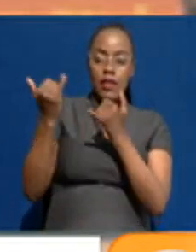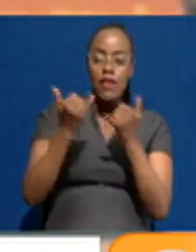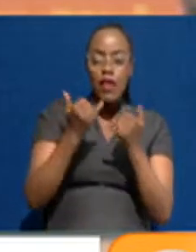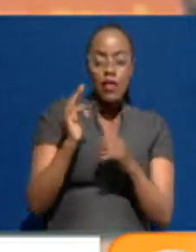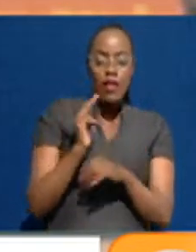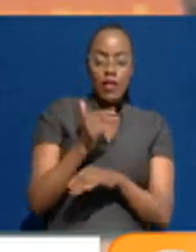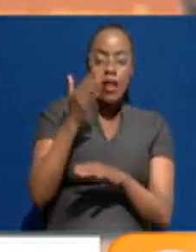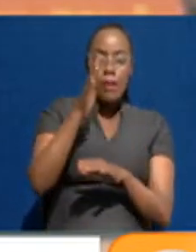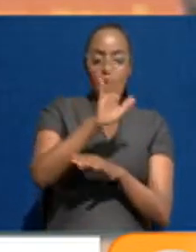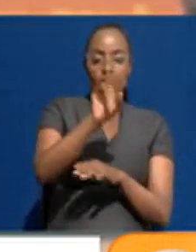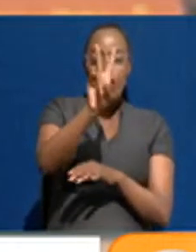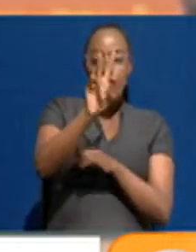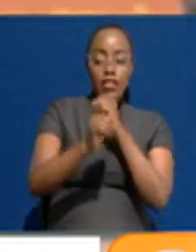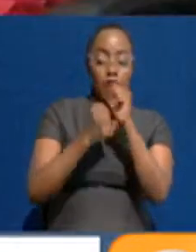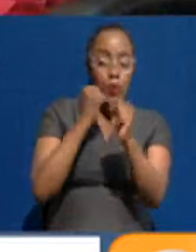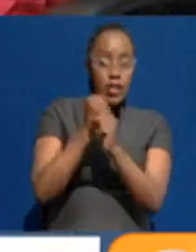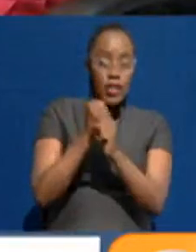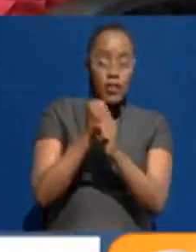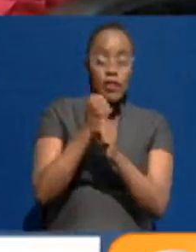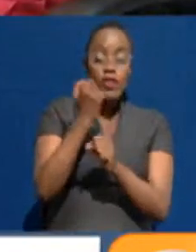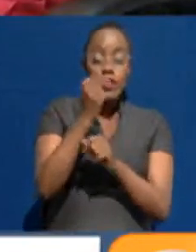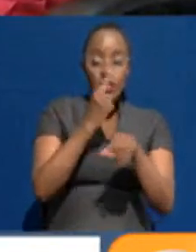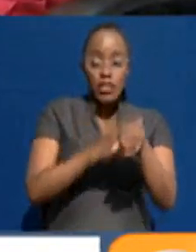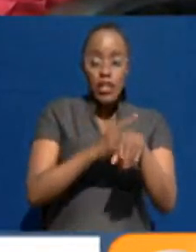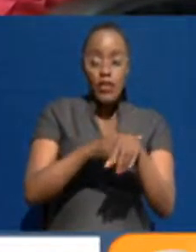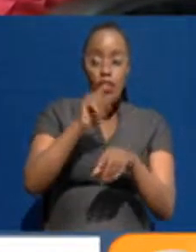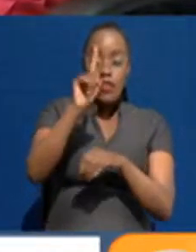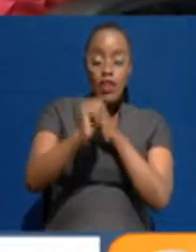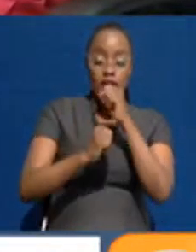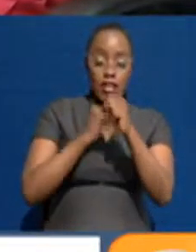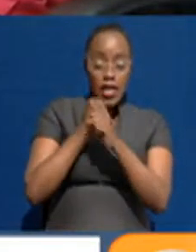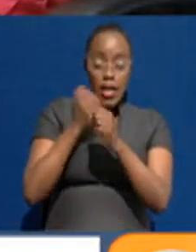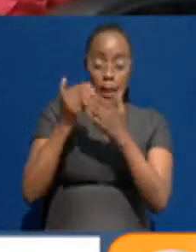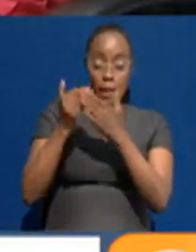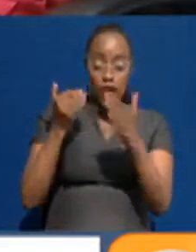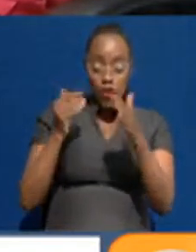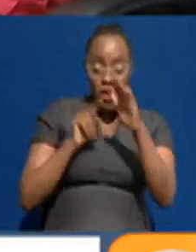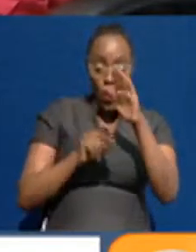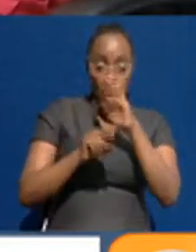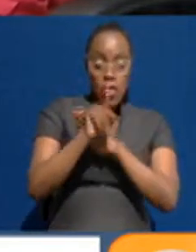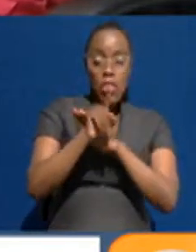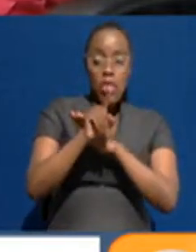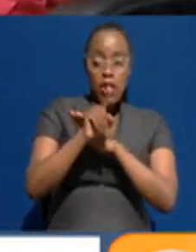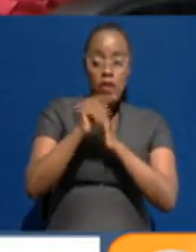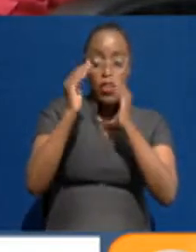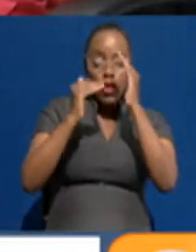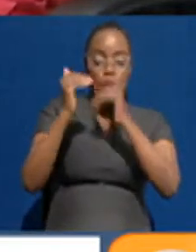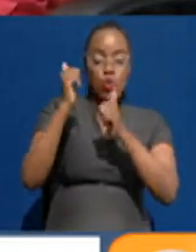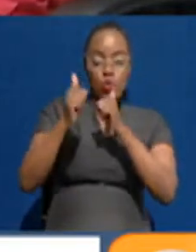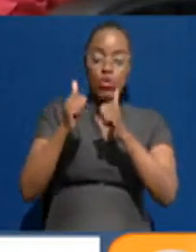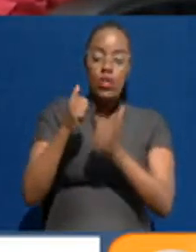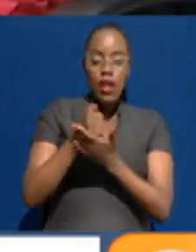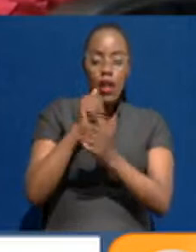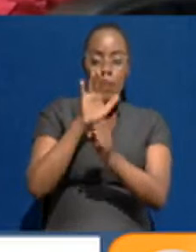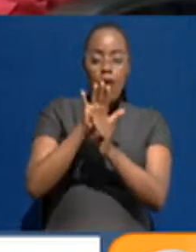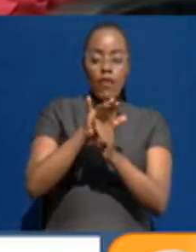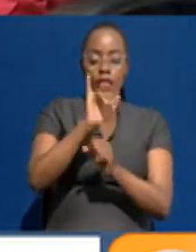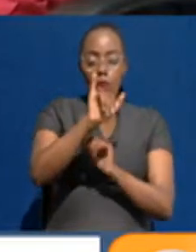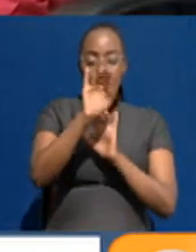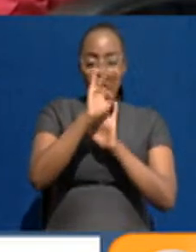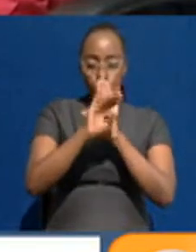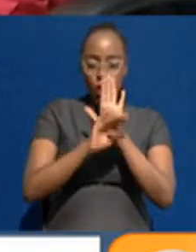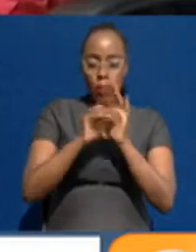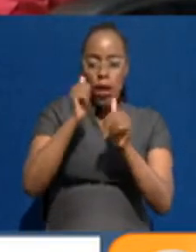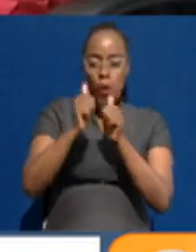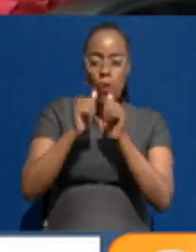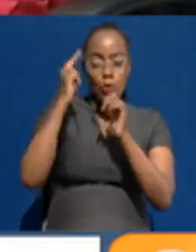second year, just in time for the first year intake, because the prior year was very useful. Yeah. So those kind of programs, I think, will